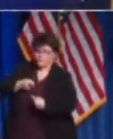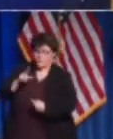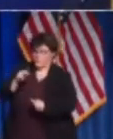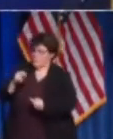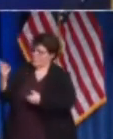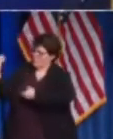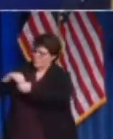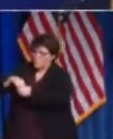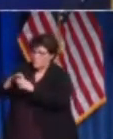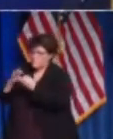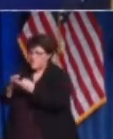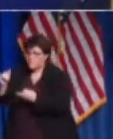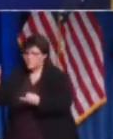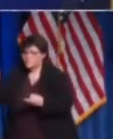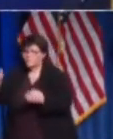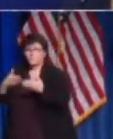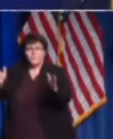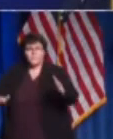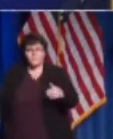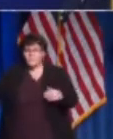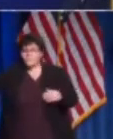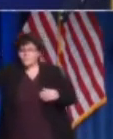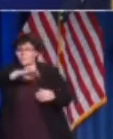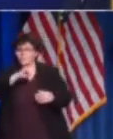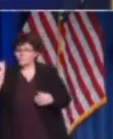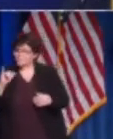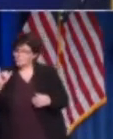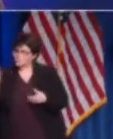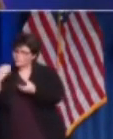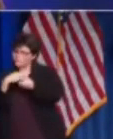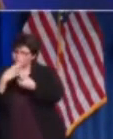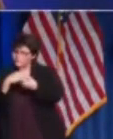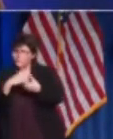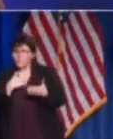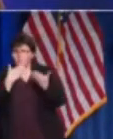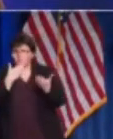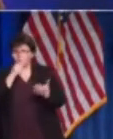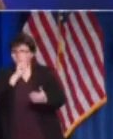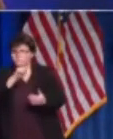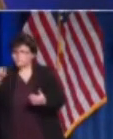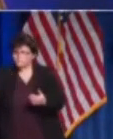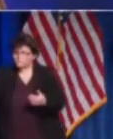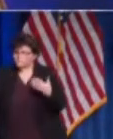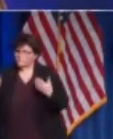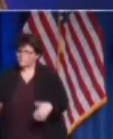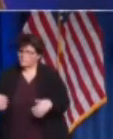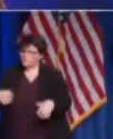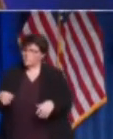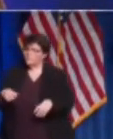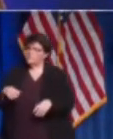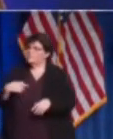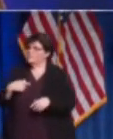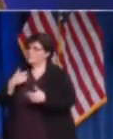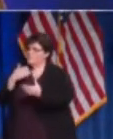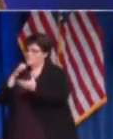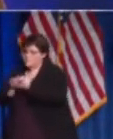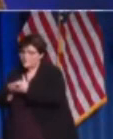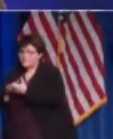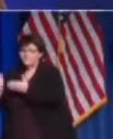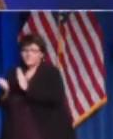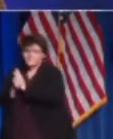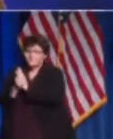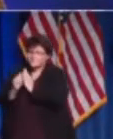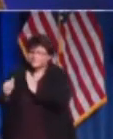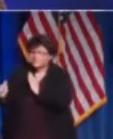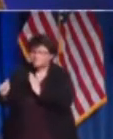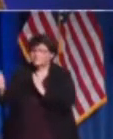public service. I would not be here without my wonderful, dedicated, talented wife, Elizabeth Hotchkiss-Tong. Please give her a